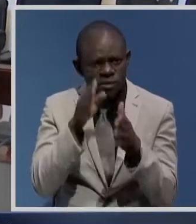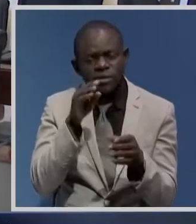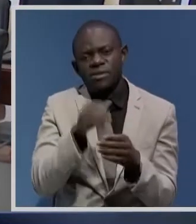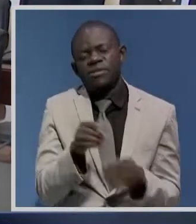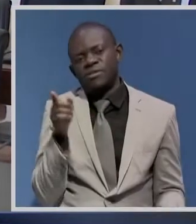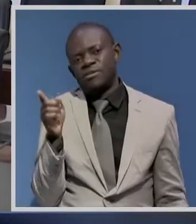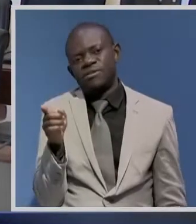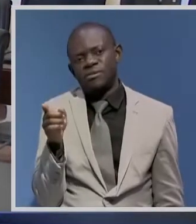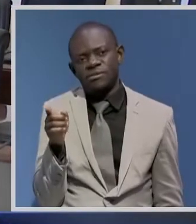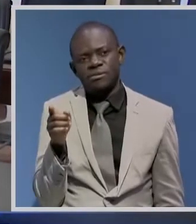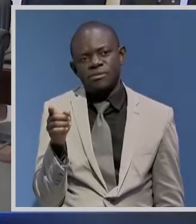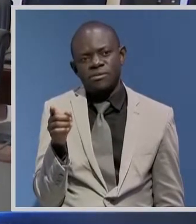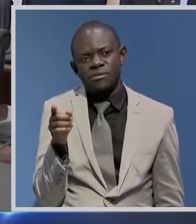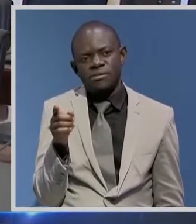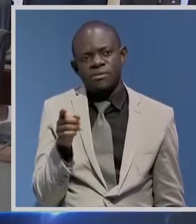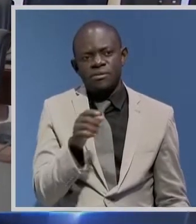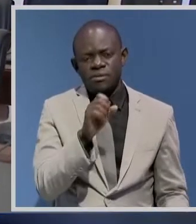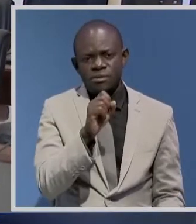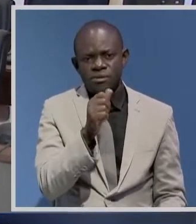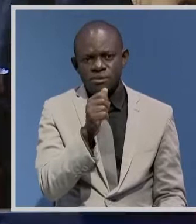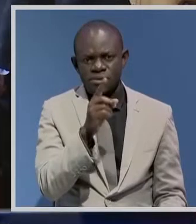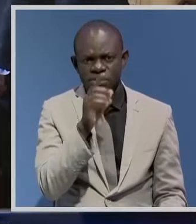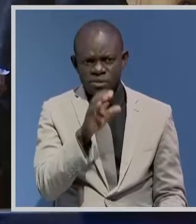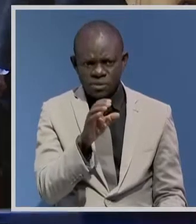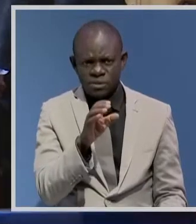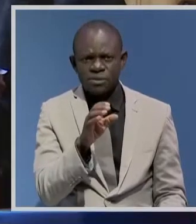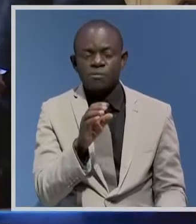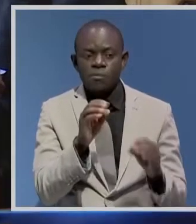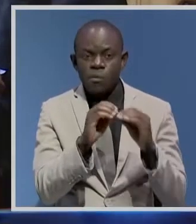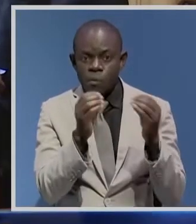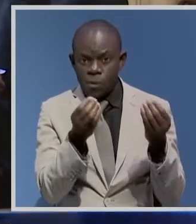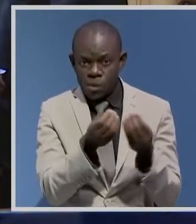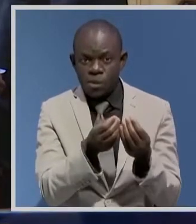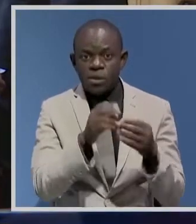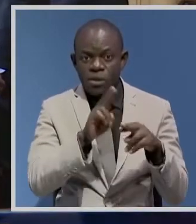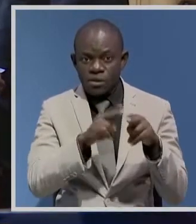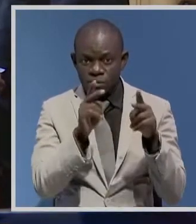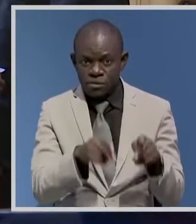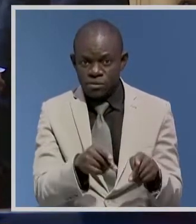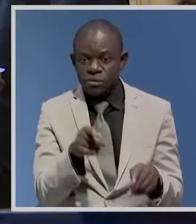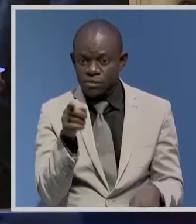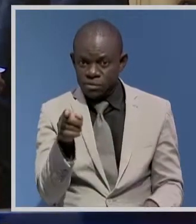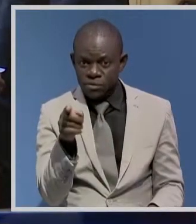opening, Chairperson of the Sadc Organ Troika for Politics, Defense, Security, Corporation,